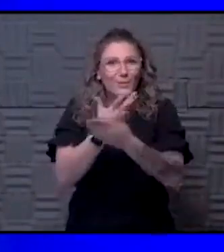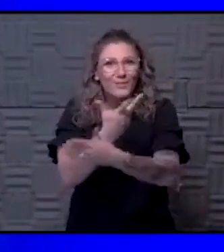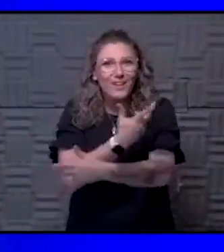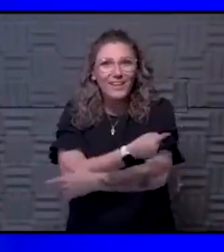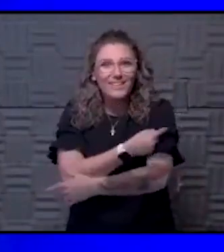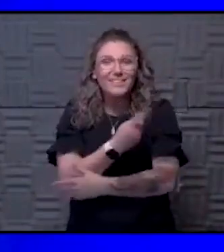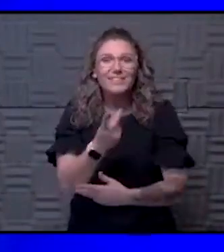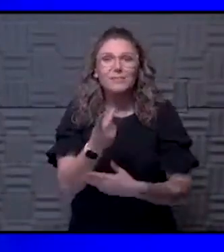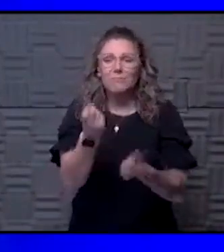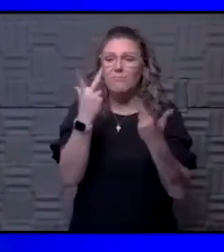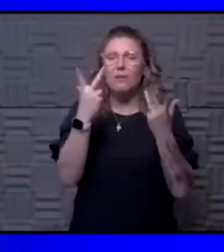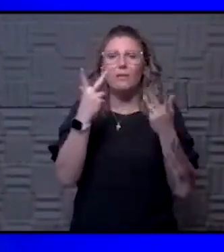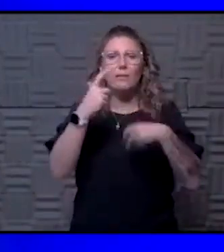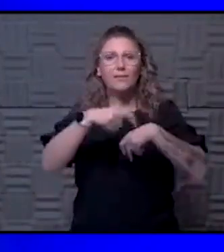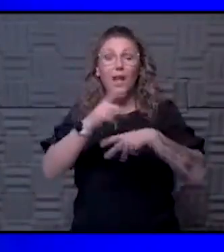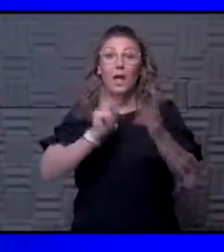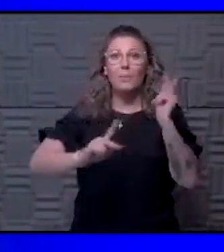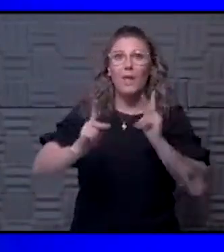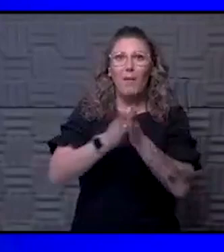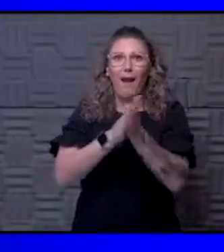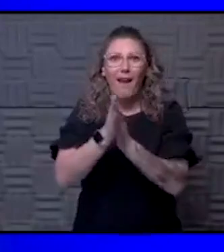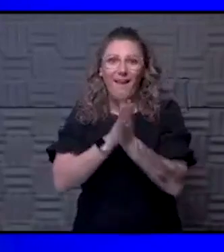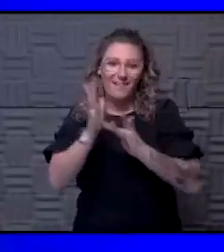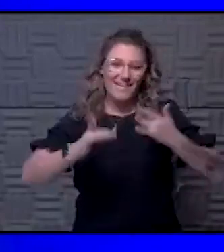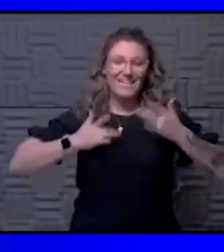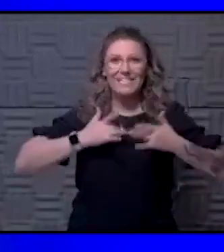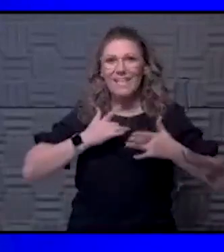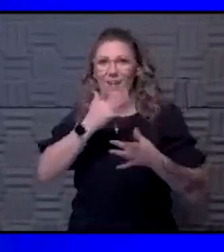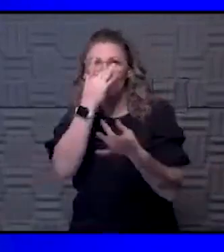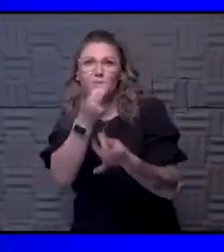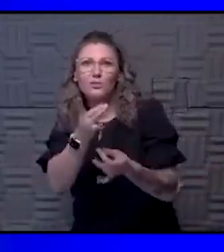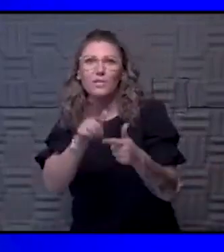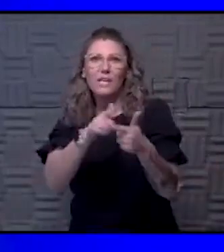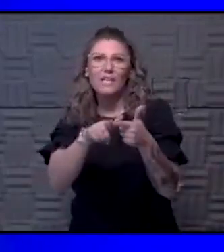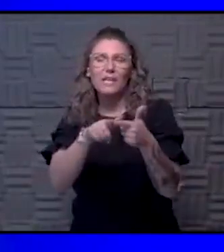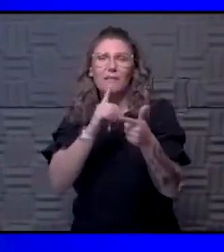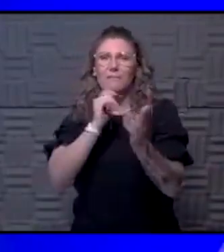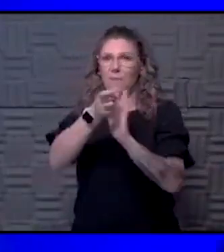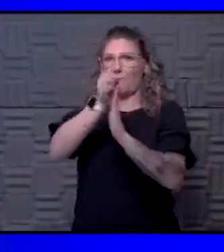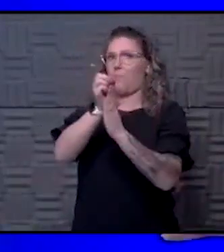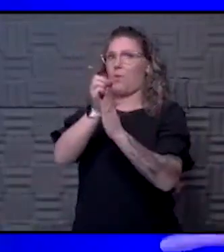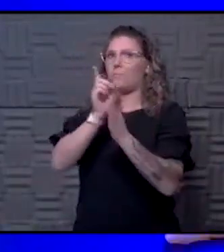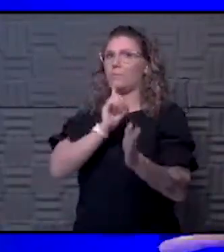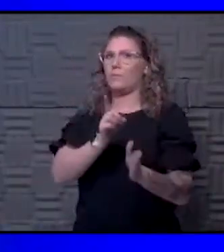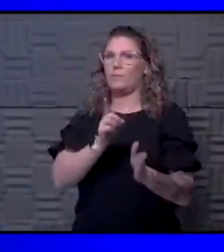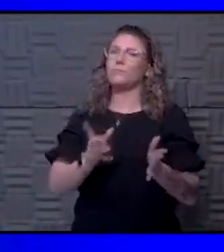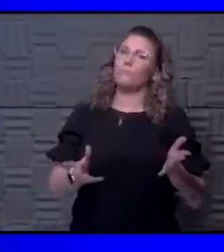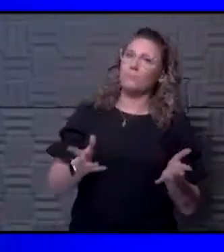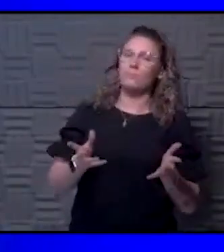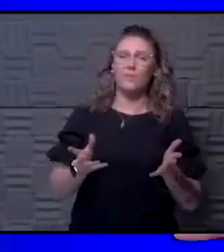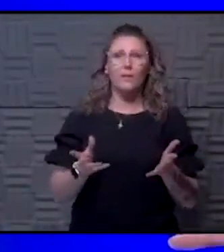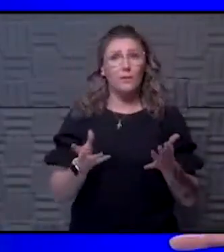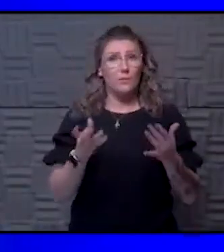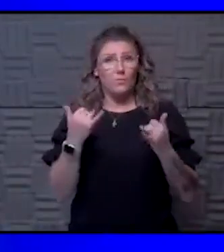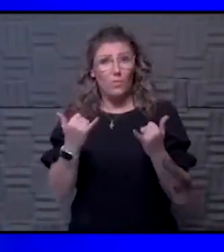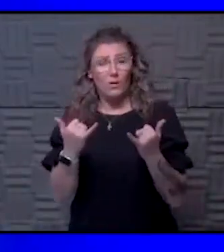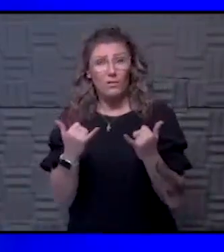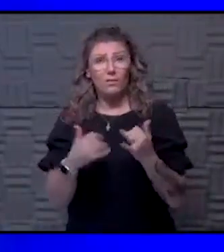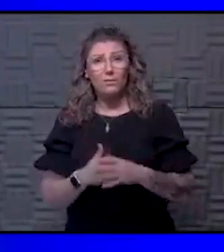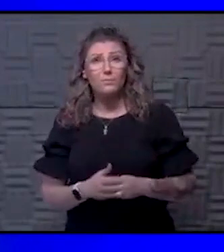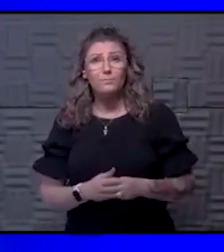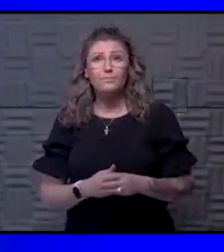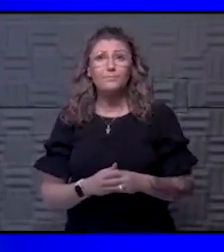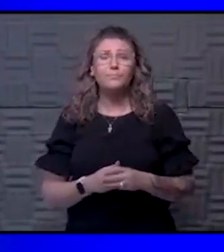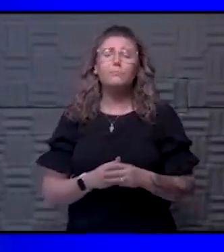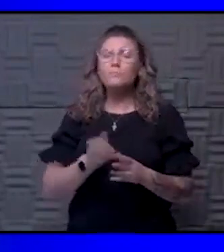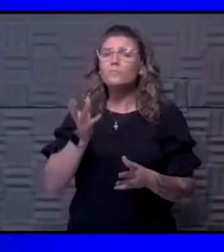see is many people very excited and very interested in getting a vaccine, and then we get to this point really kind of where we are in many parts.